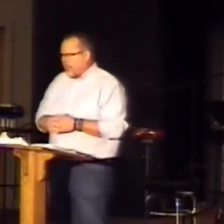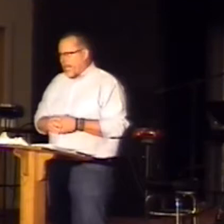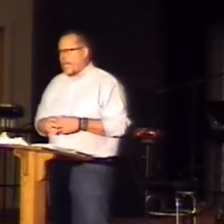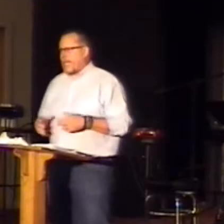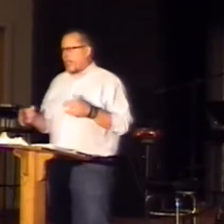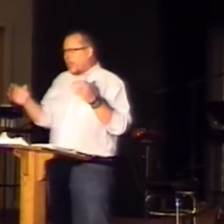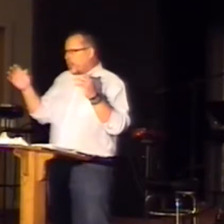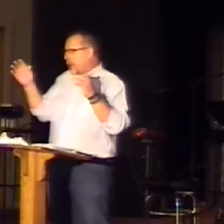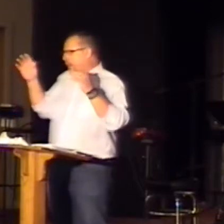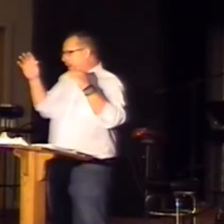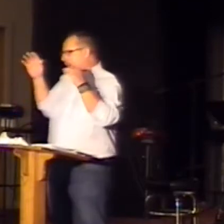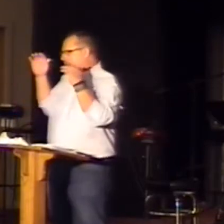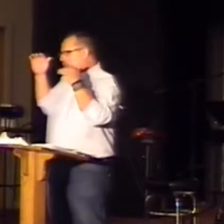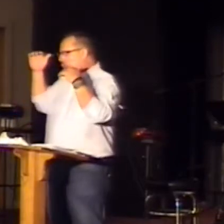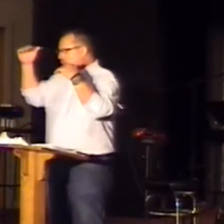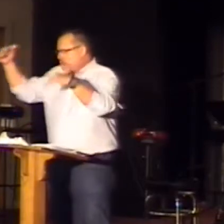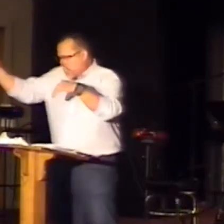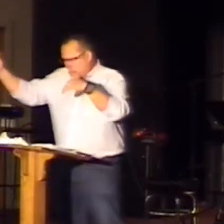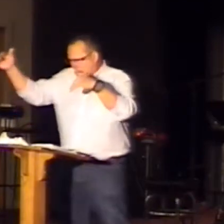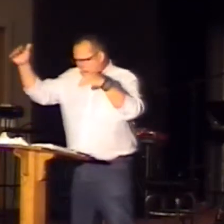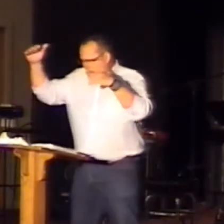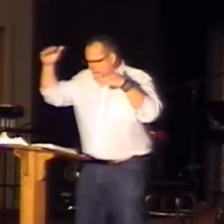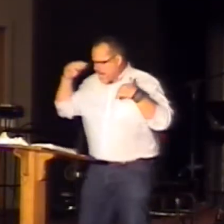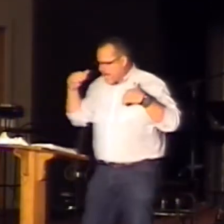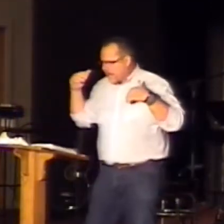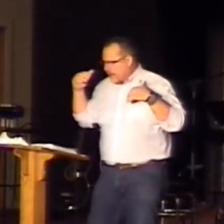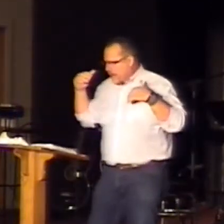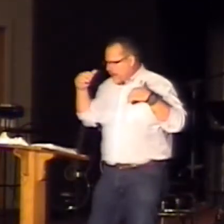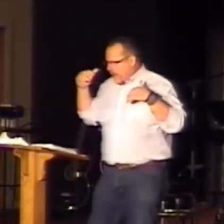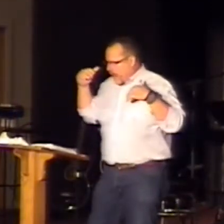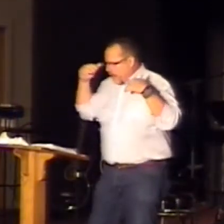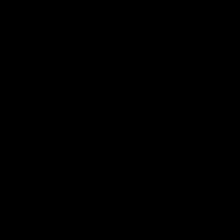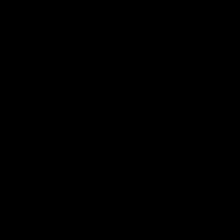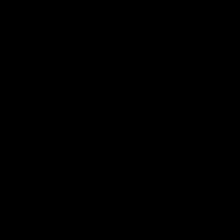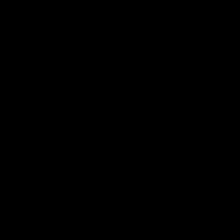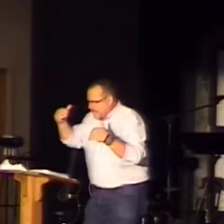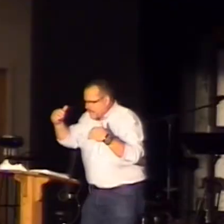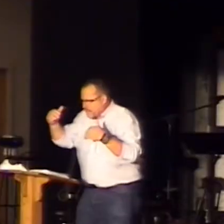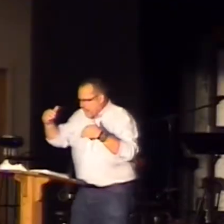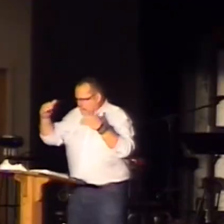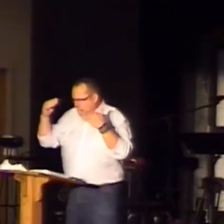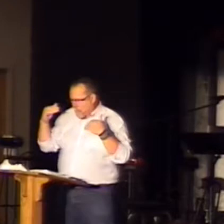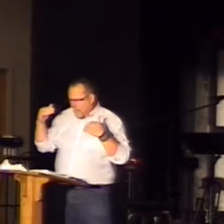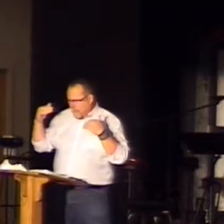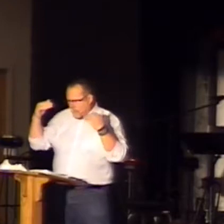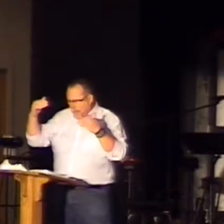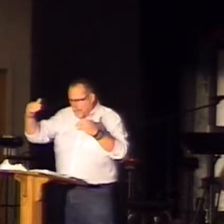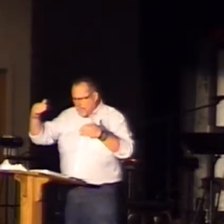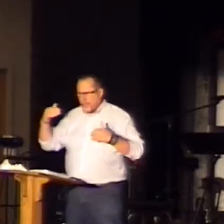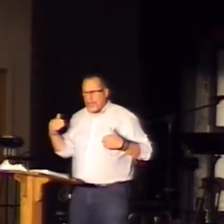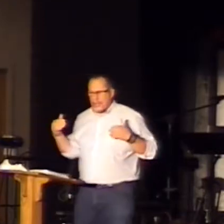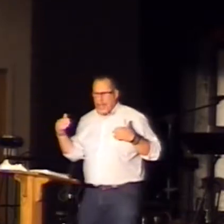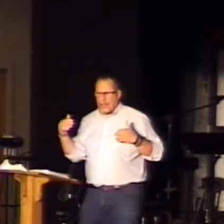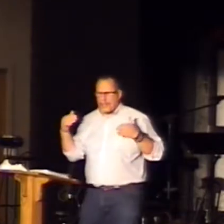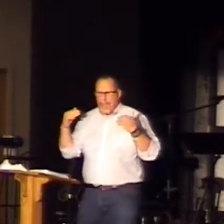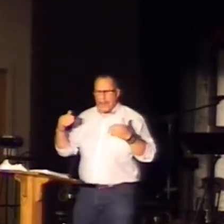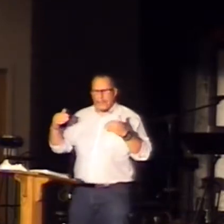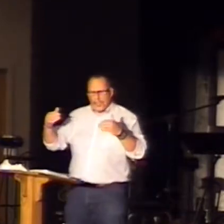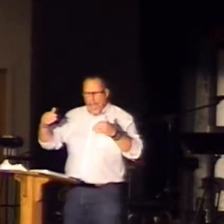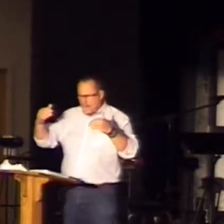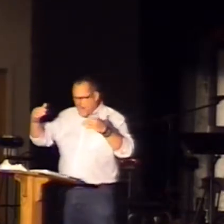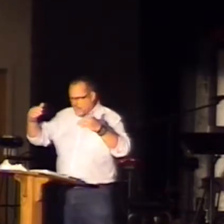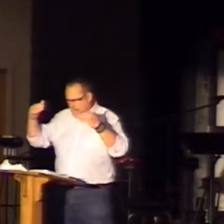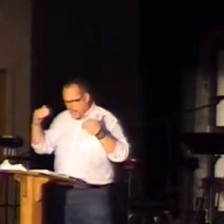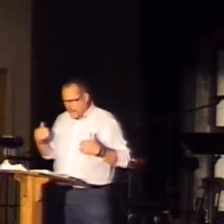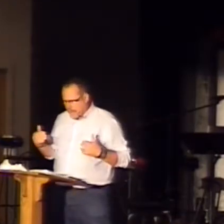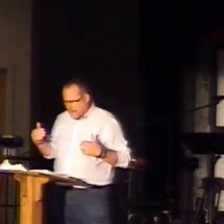this planet, including you and me, are descendants of Noah from one of these three sons, Ham,